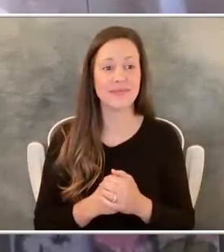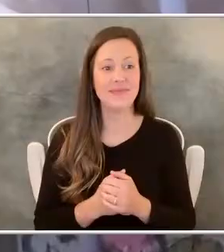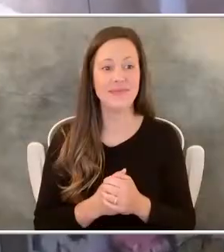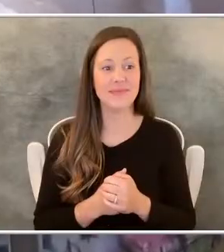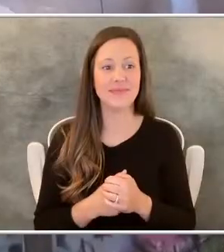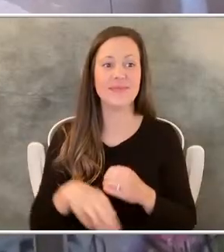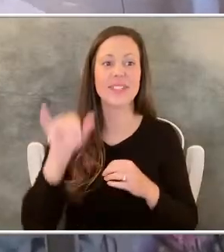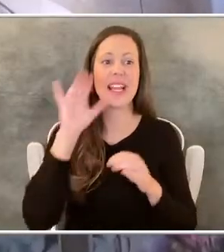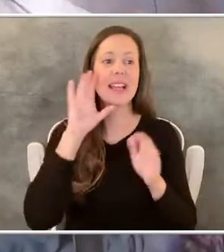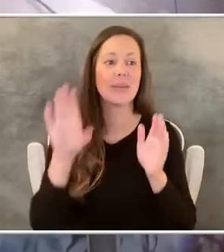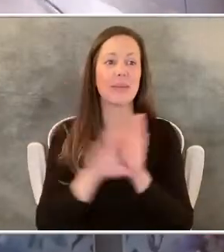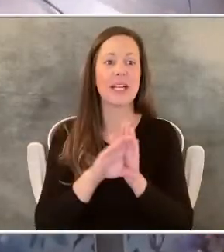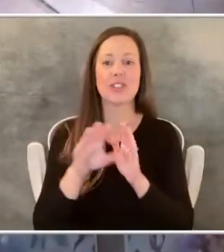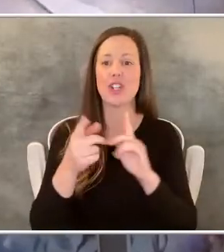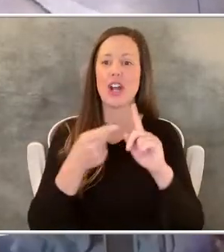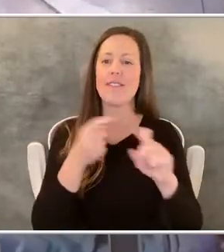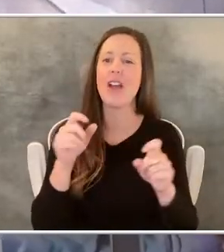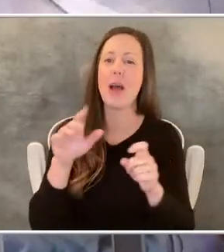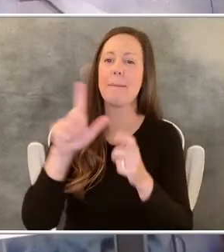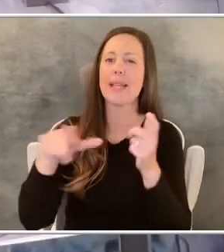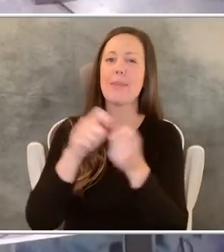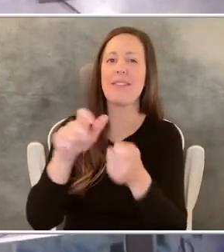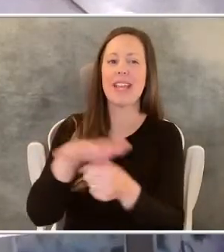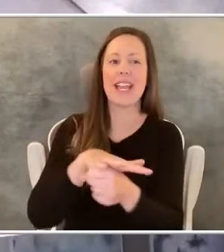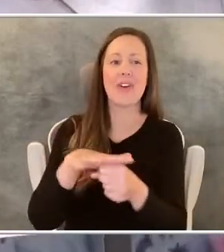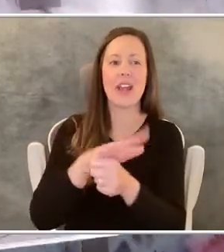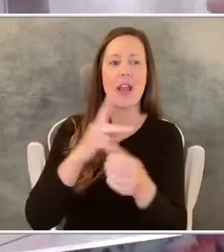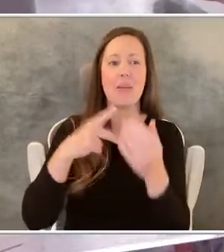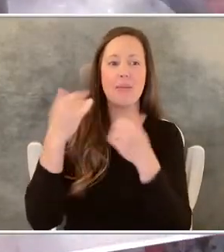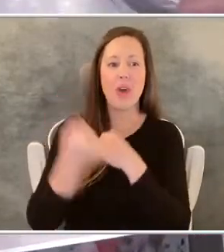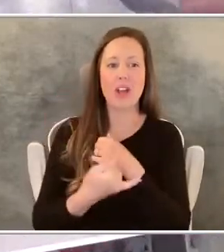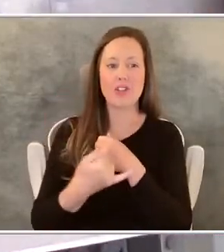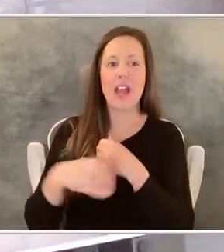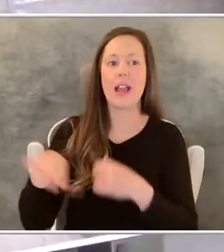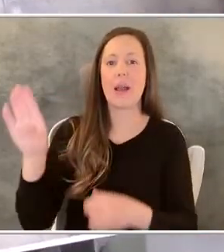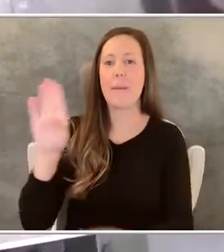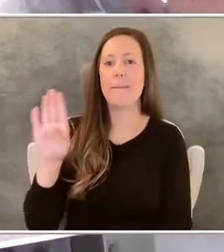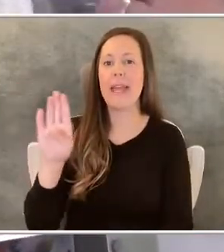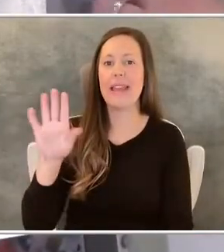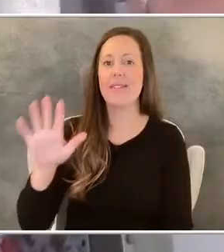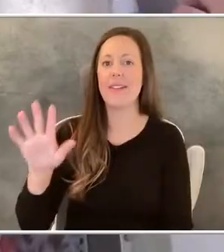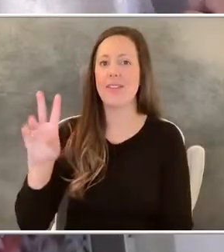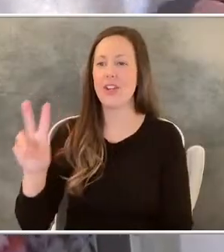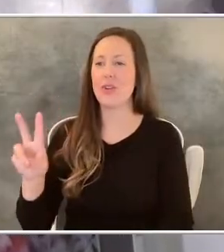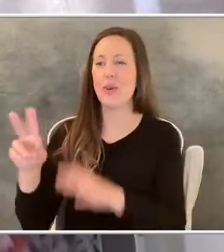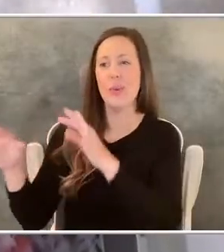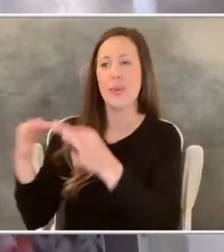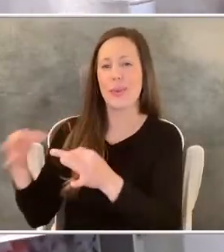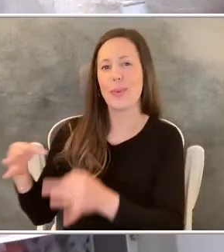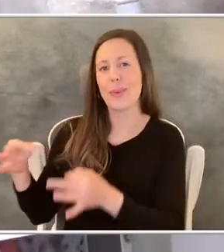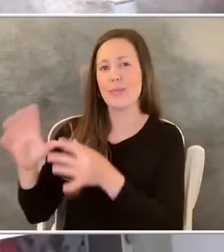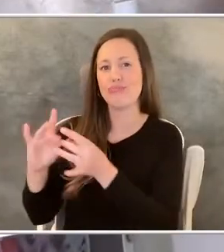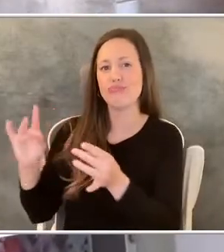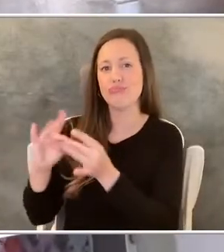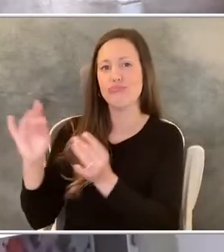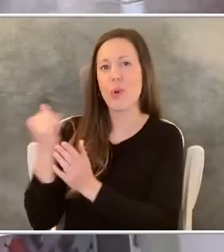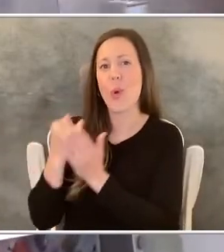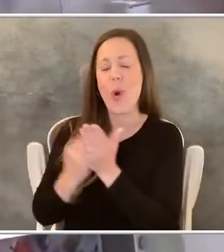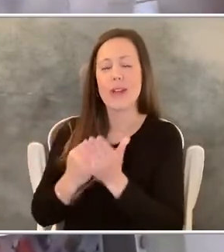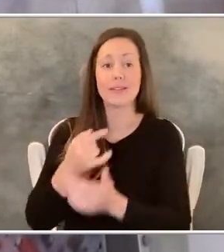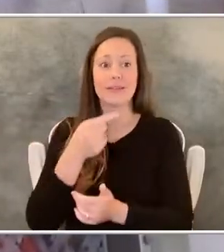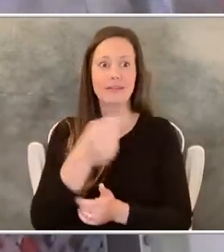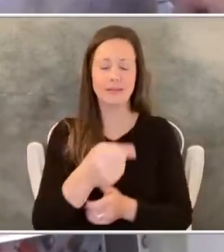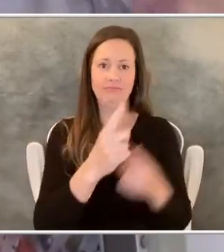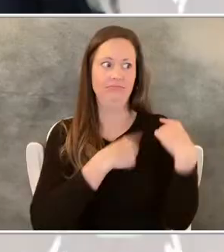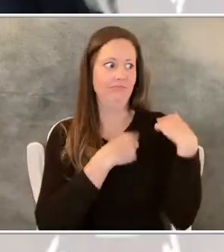the gate area. The project is at B52. And since then, she's been experiencing, well, pretty